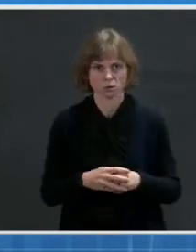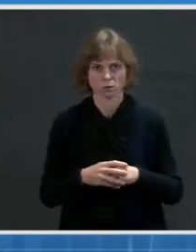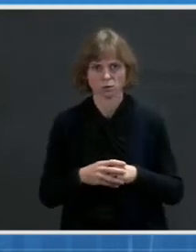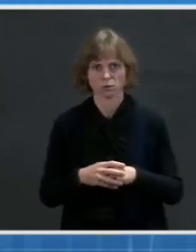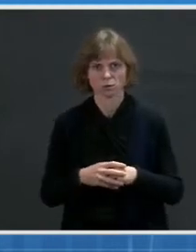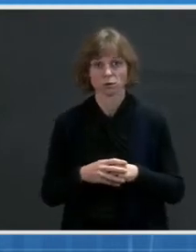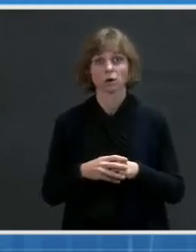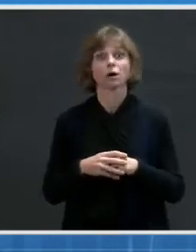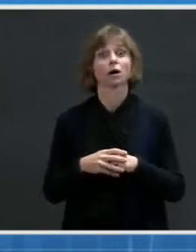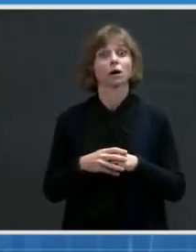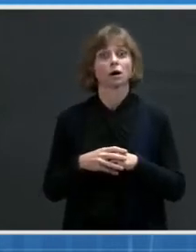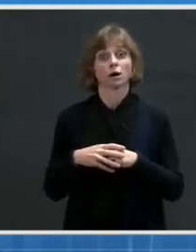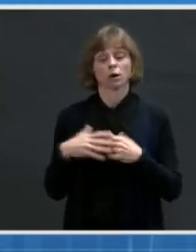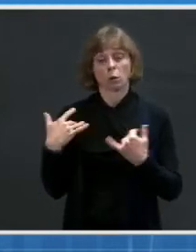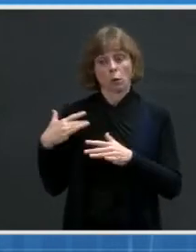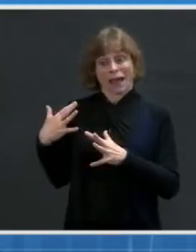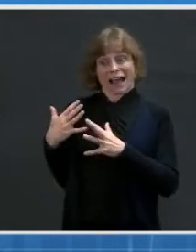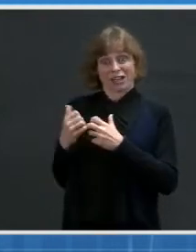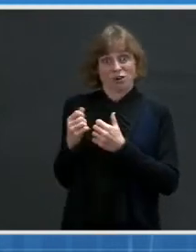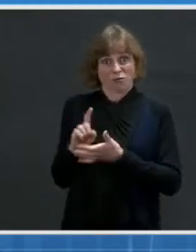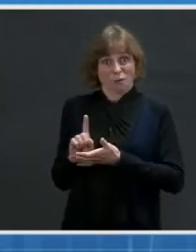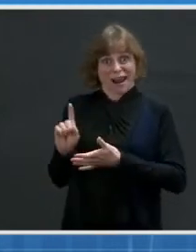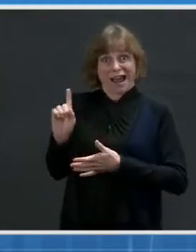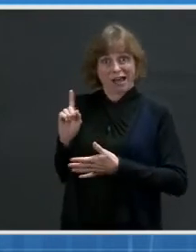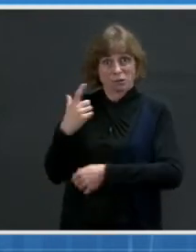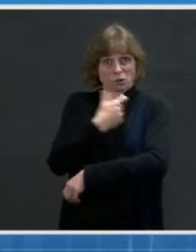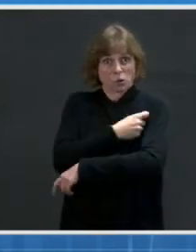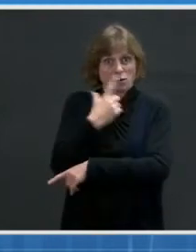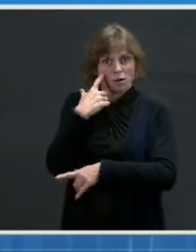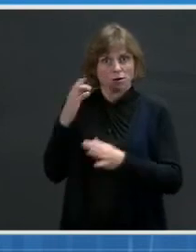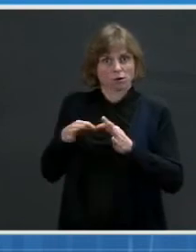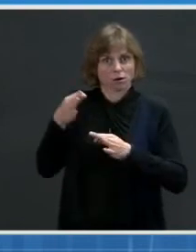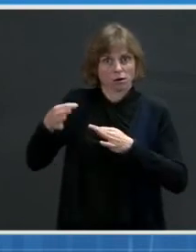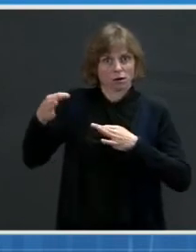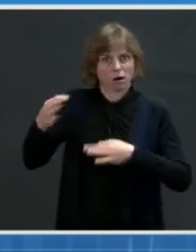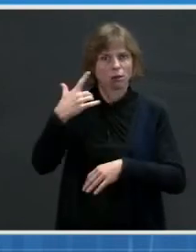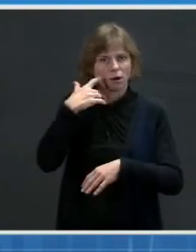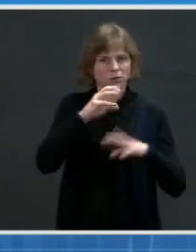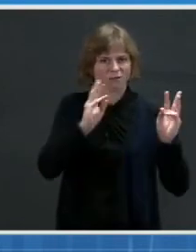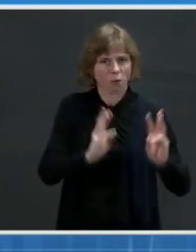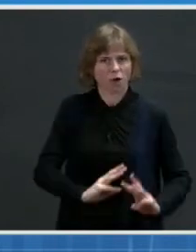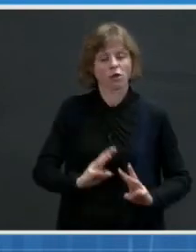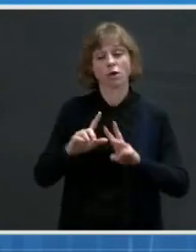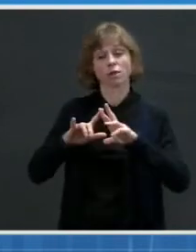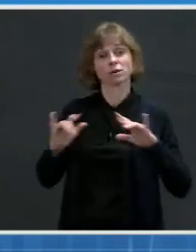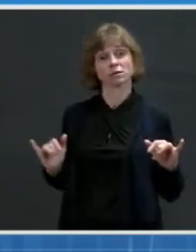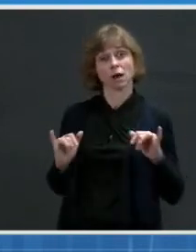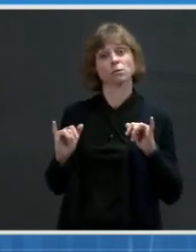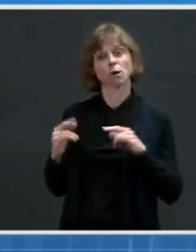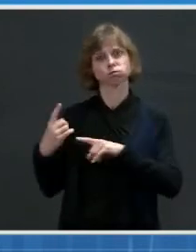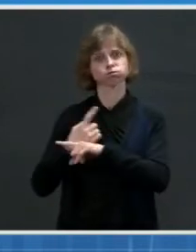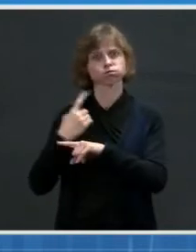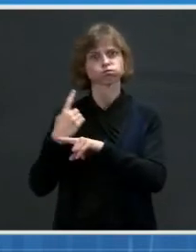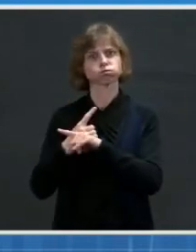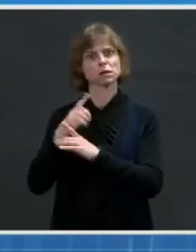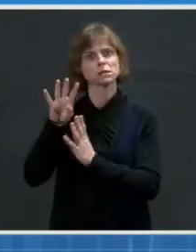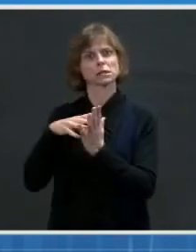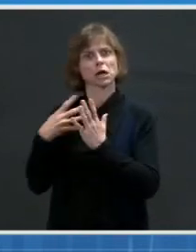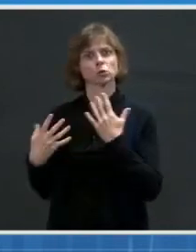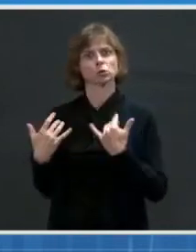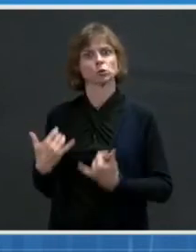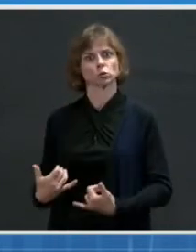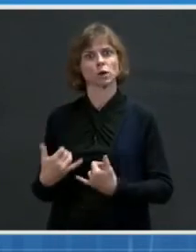of catch-up from last week's doses that were delayed from the weather and doses going out as a normal part of today's normal